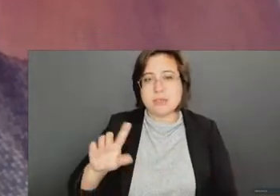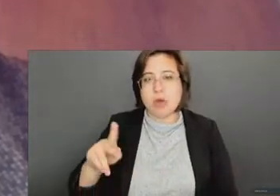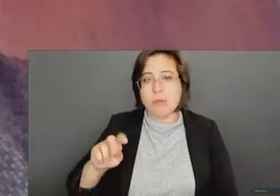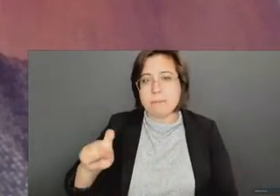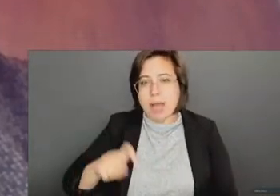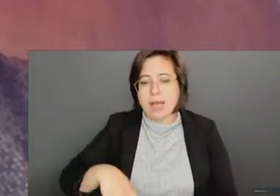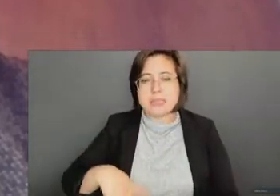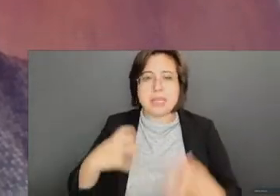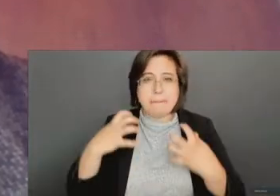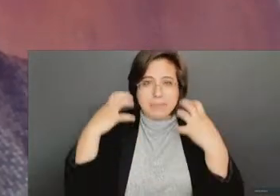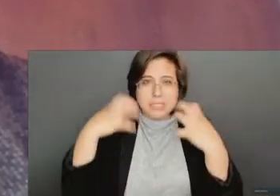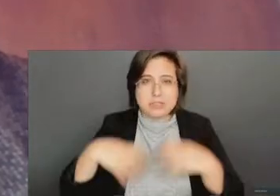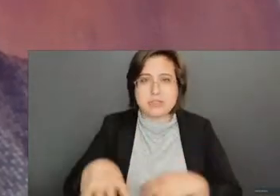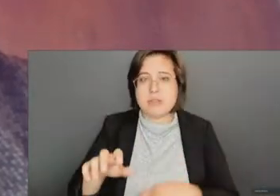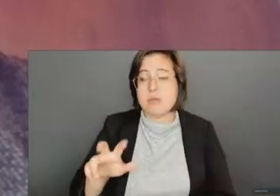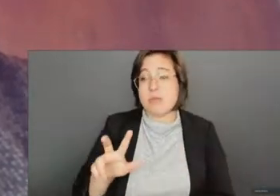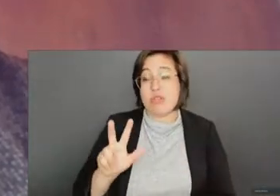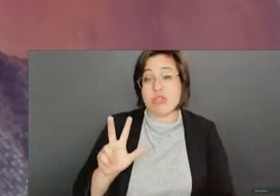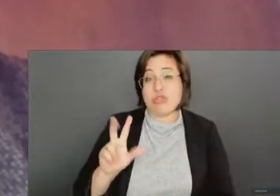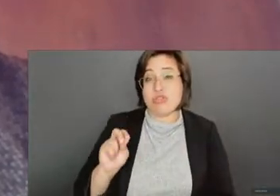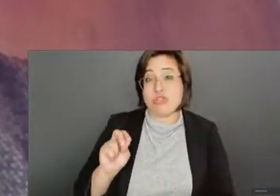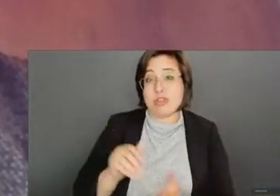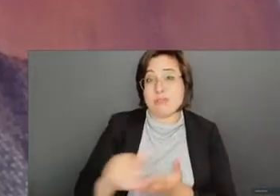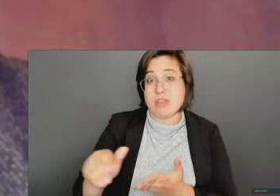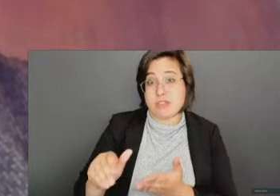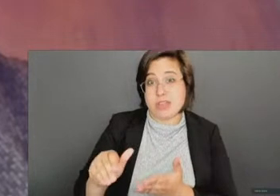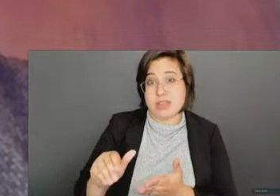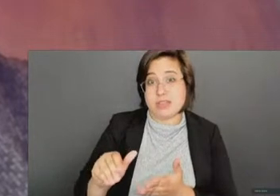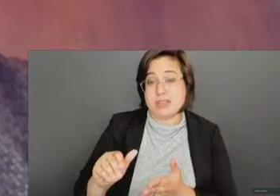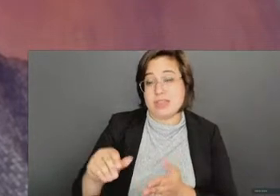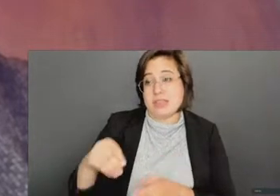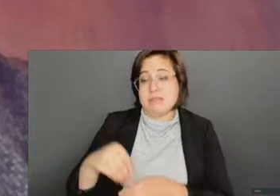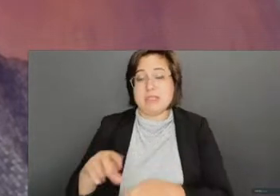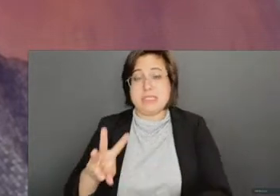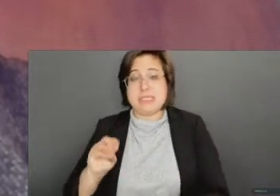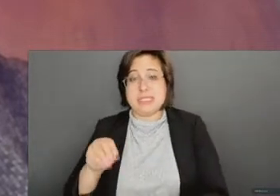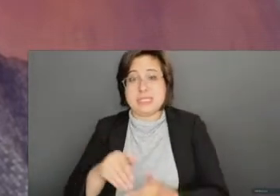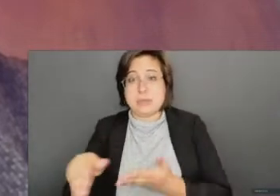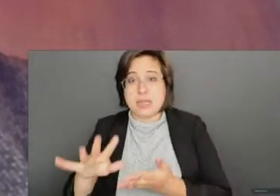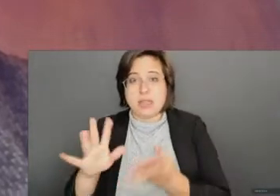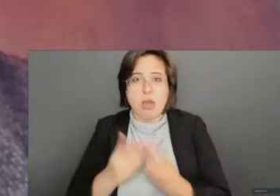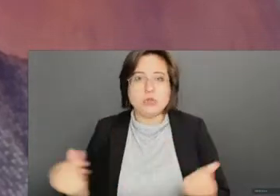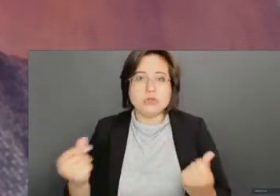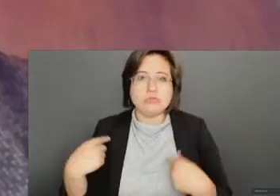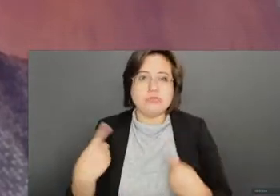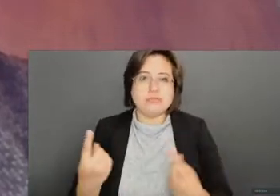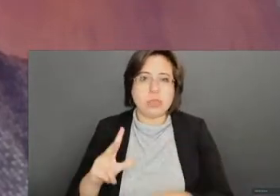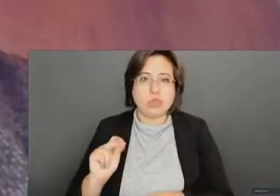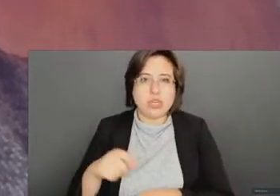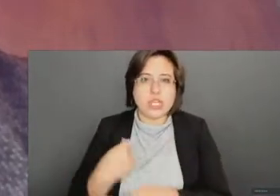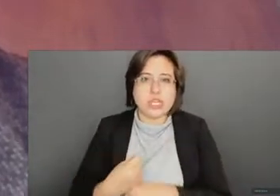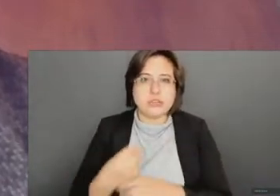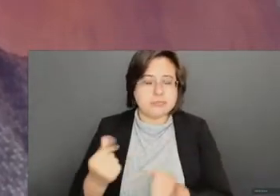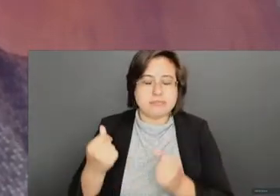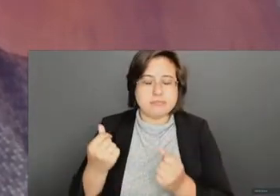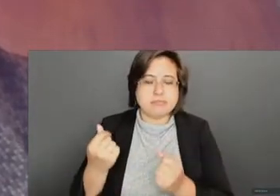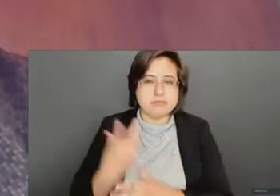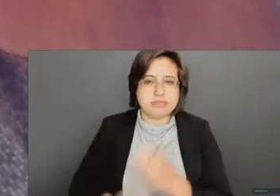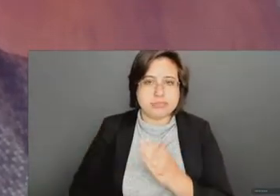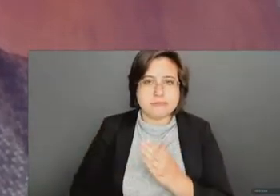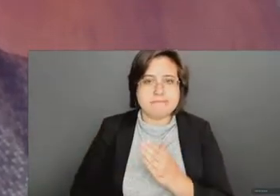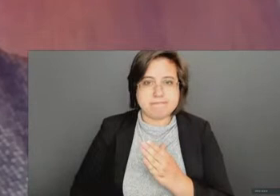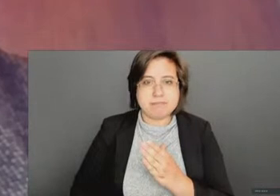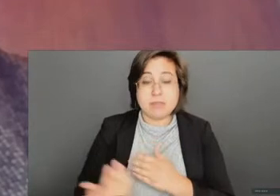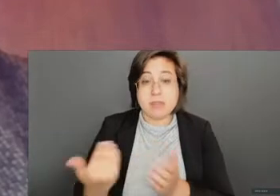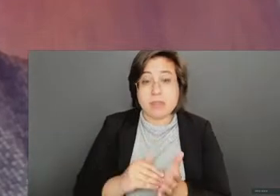of the 60 million of that population was disseminated within 30 years. Once again, we as